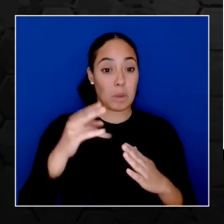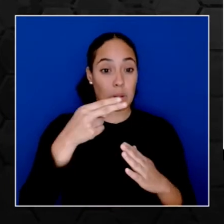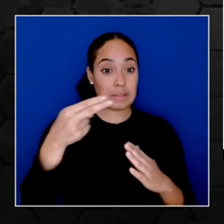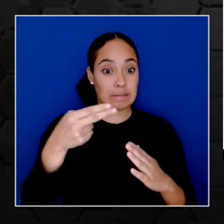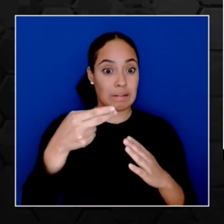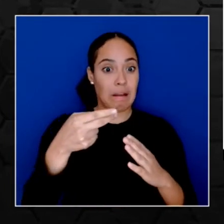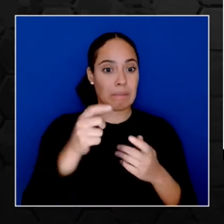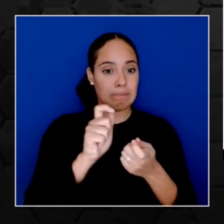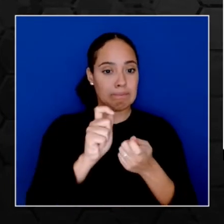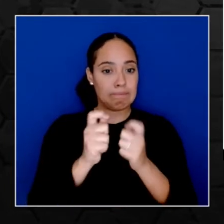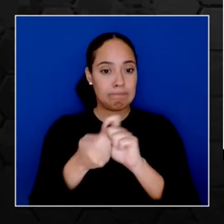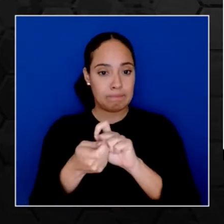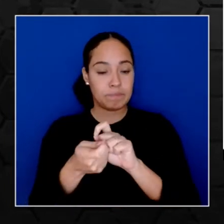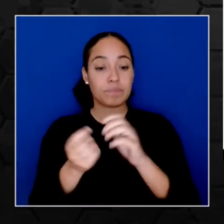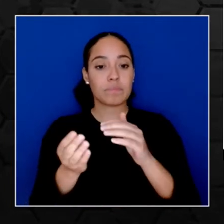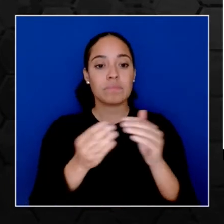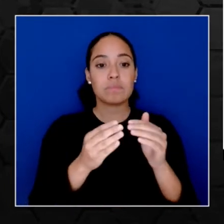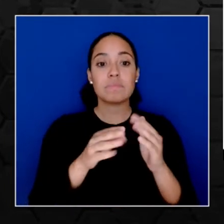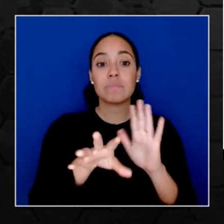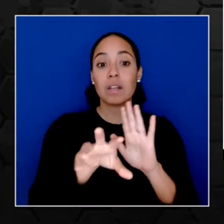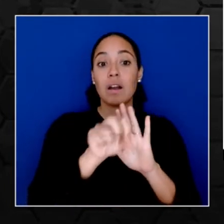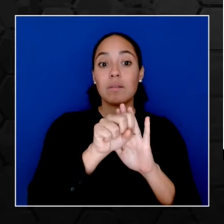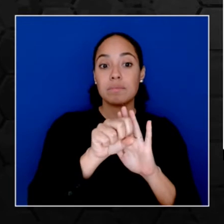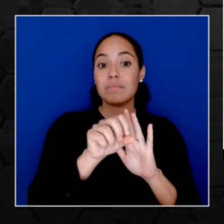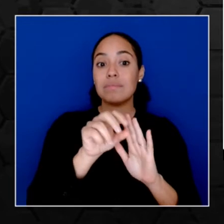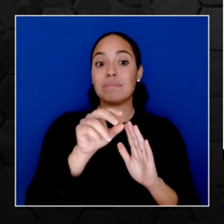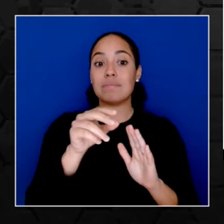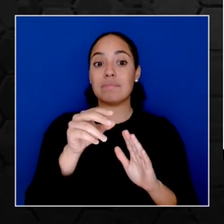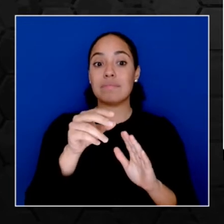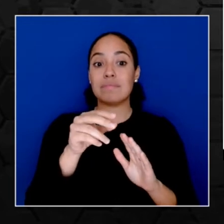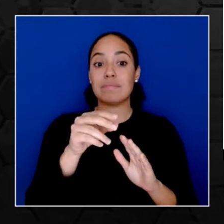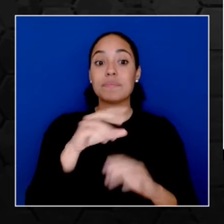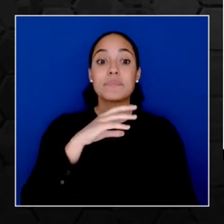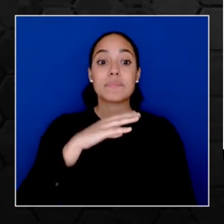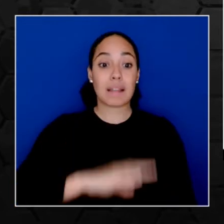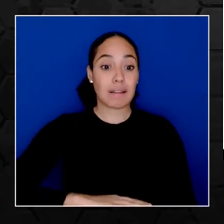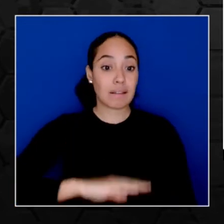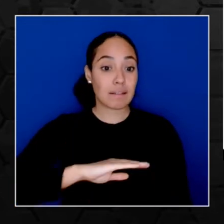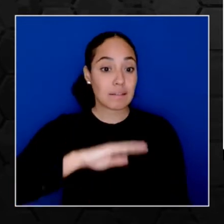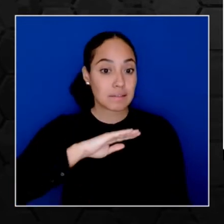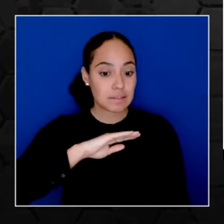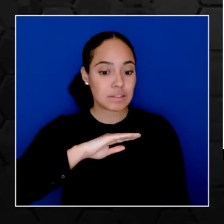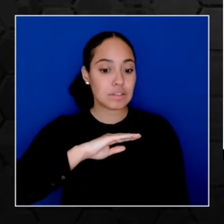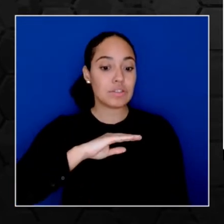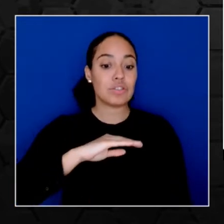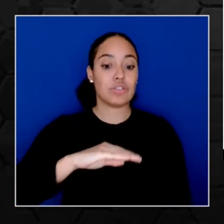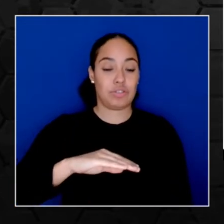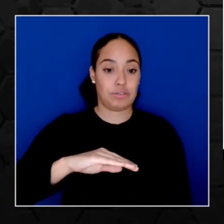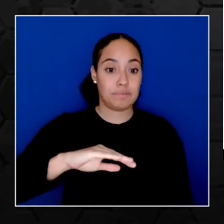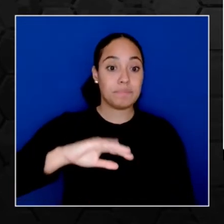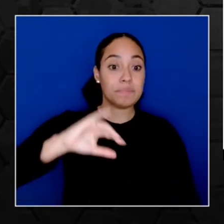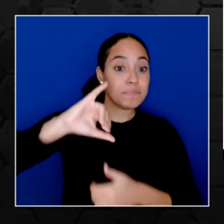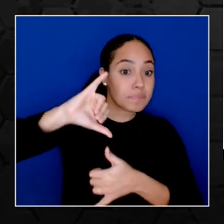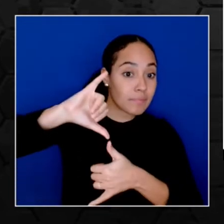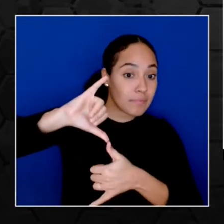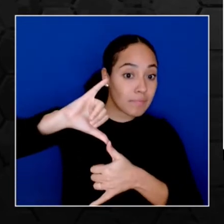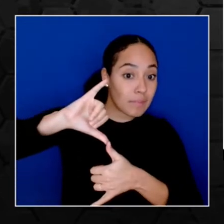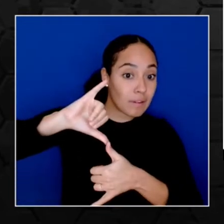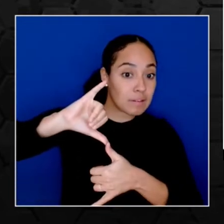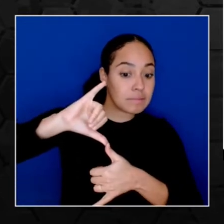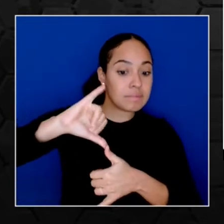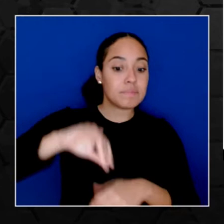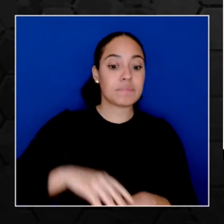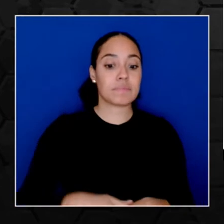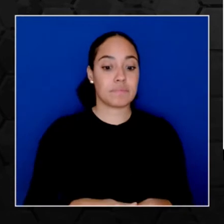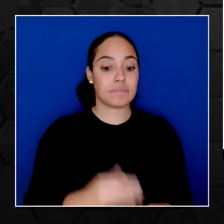their age. Similarly, I'll be taking in their height and weight as well. So for age, since age will be a number, it is the data type